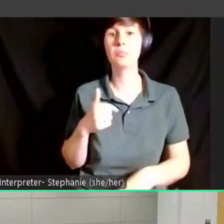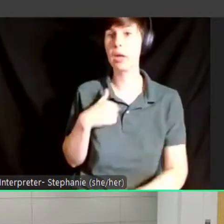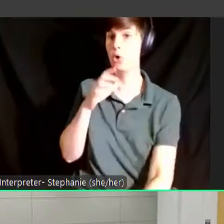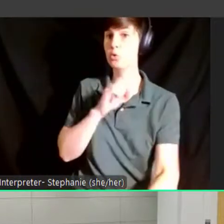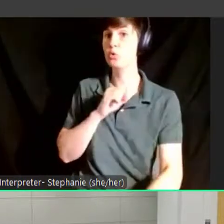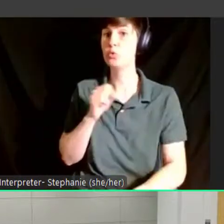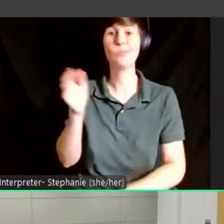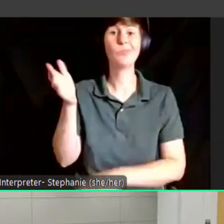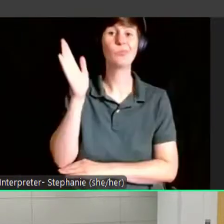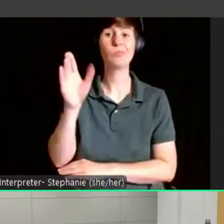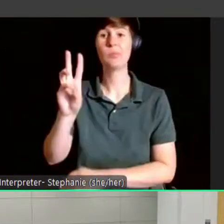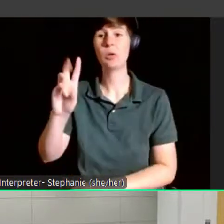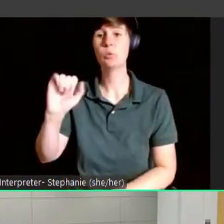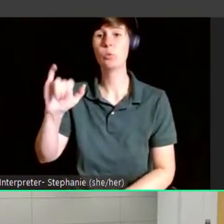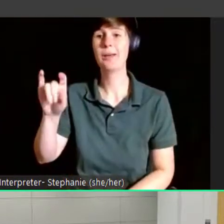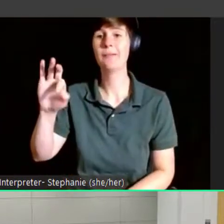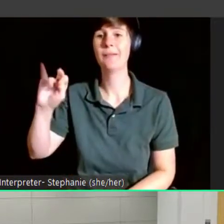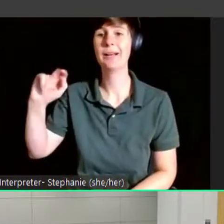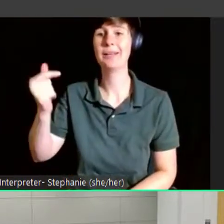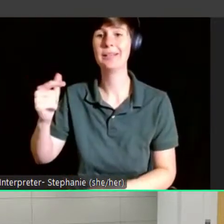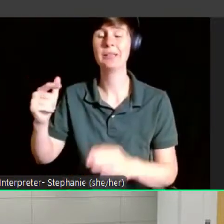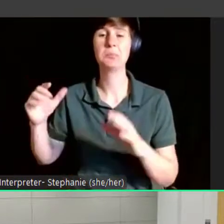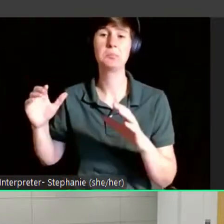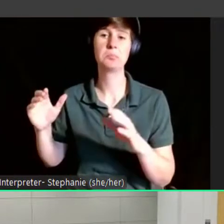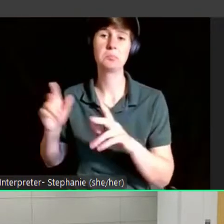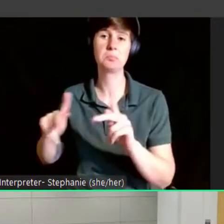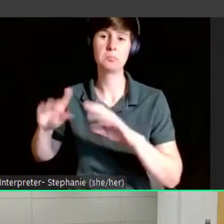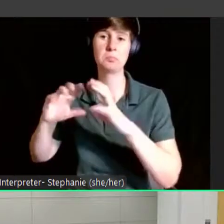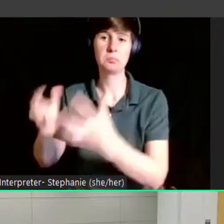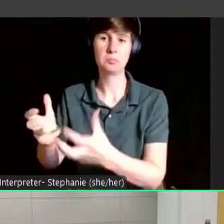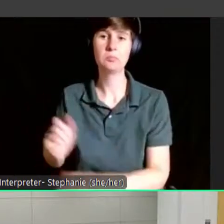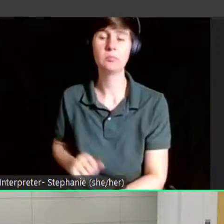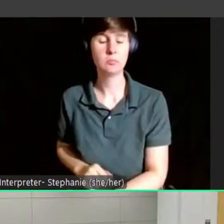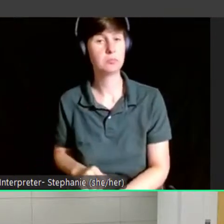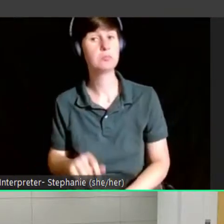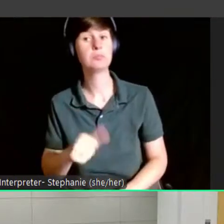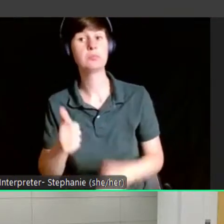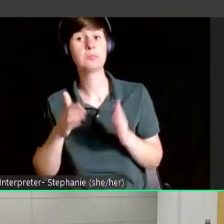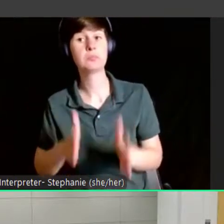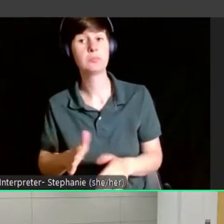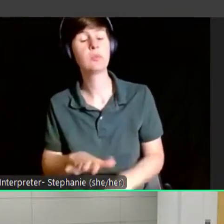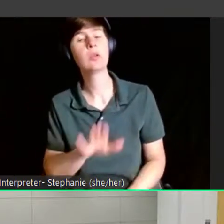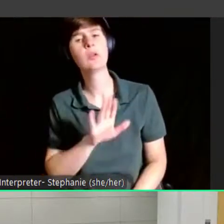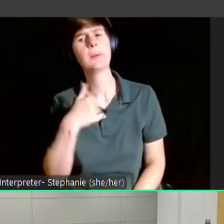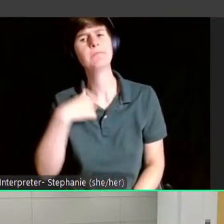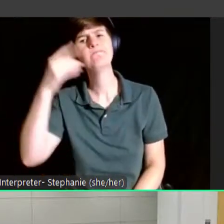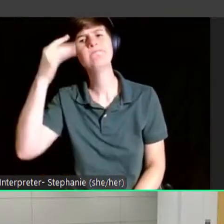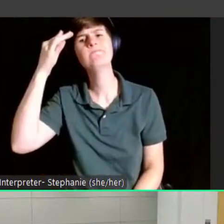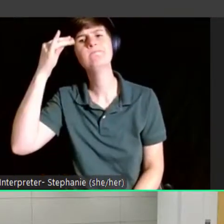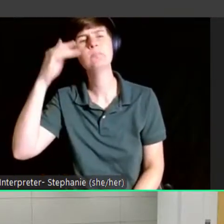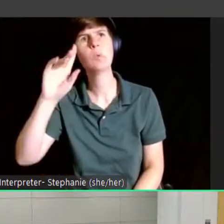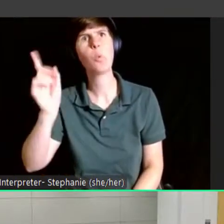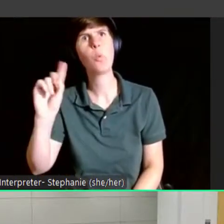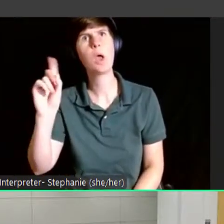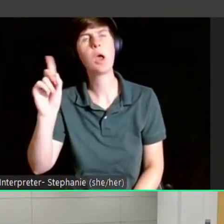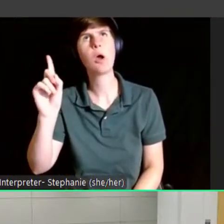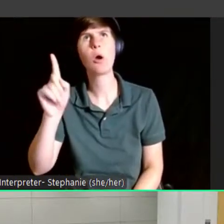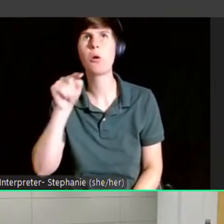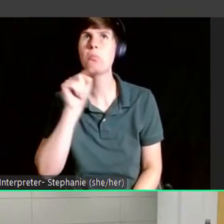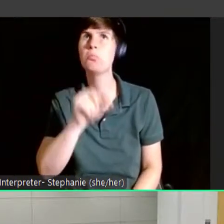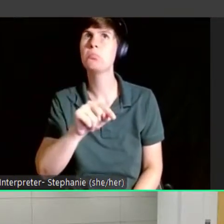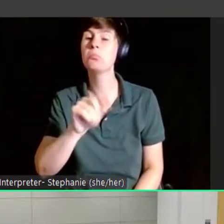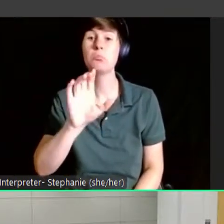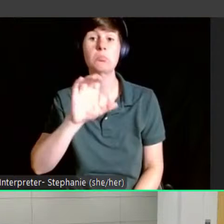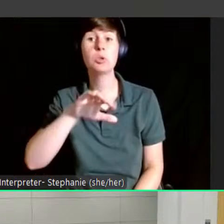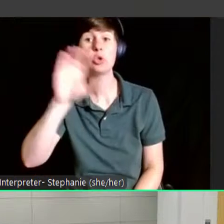a. Definitely, and I think in the call, I was thinking in terms of location, like Chicago